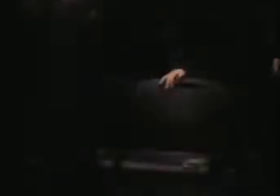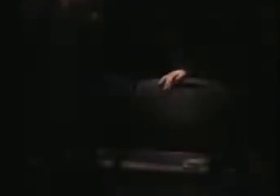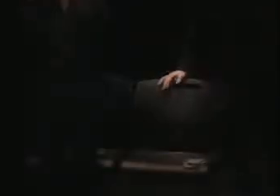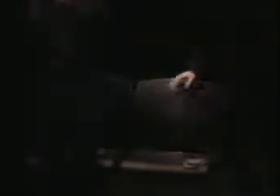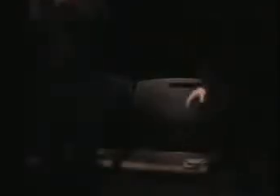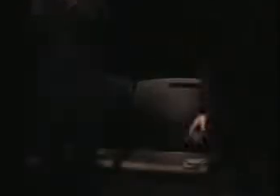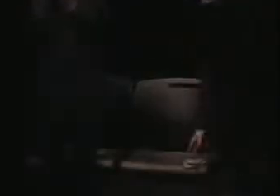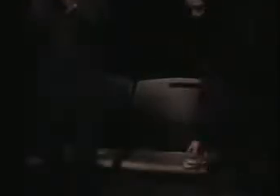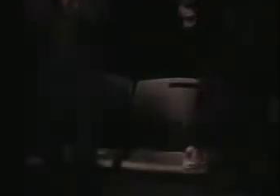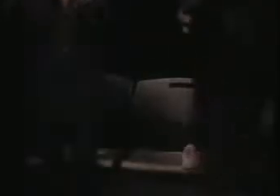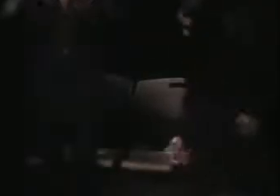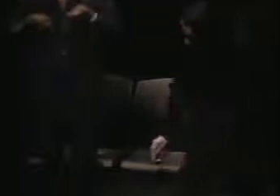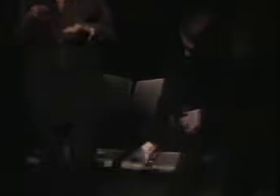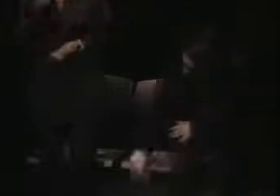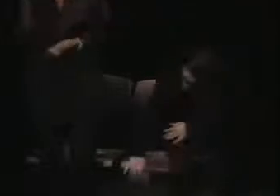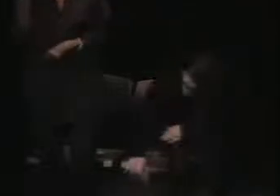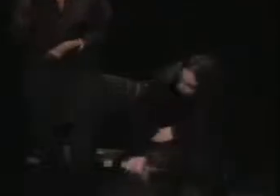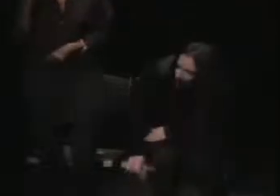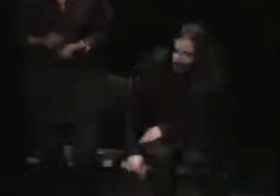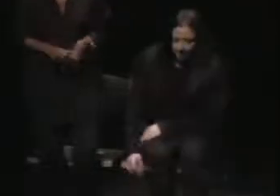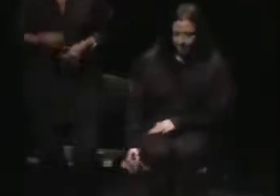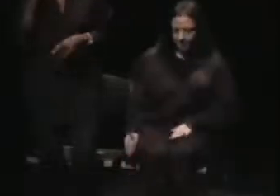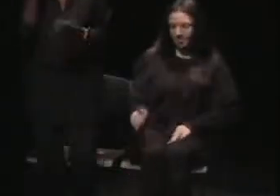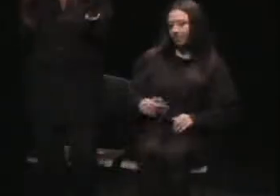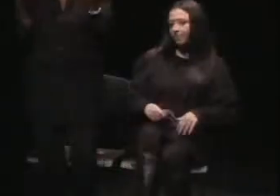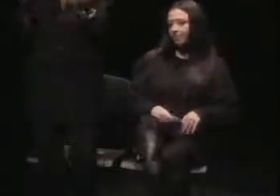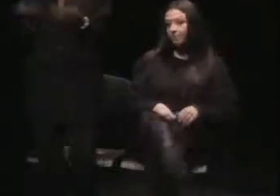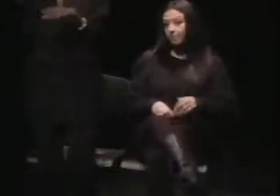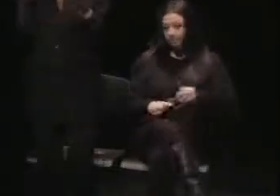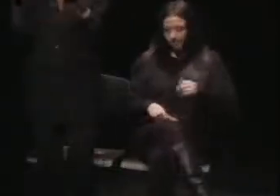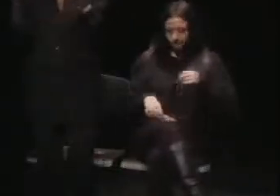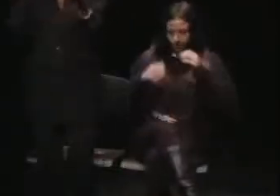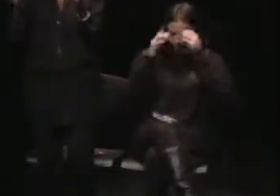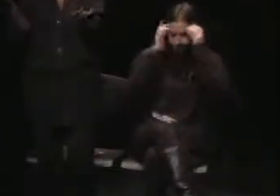able to make it and see another afternoon.